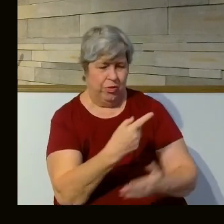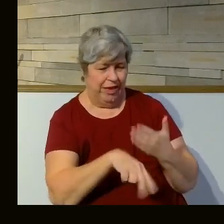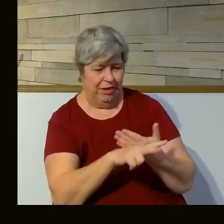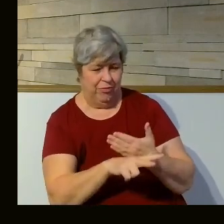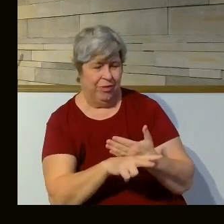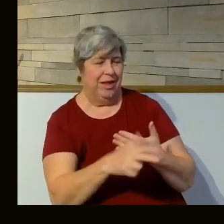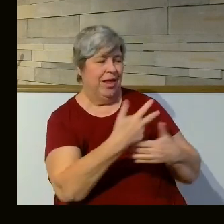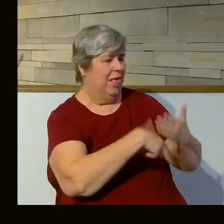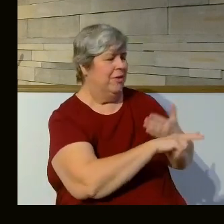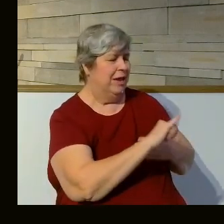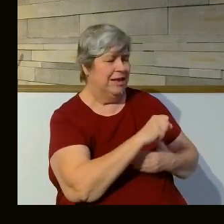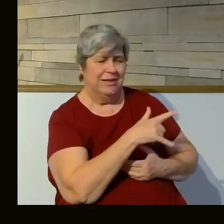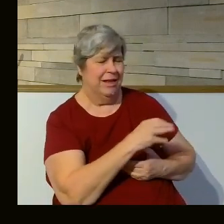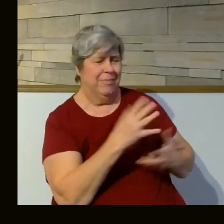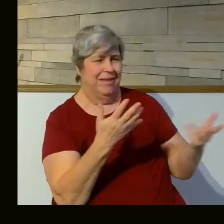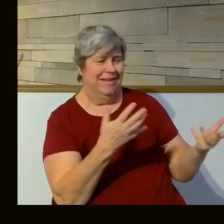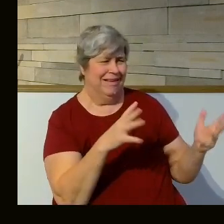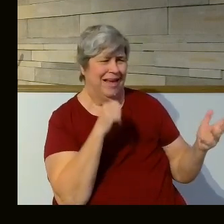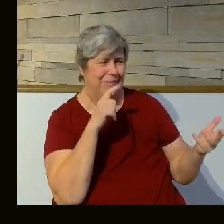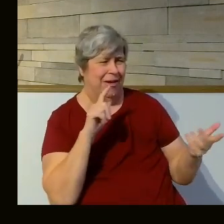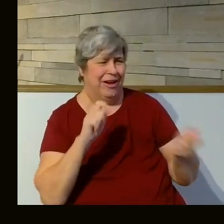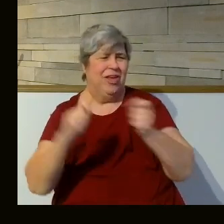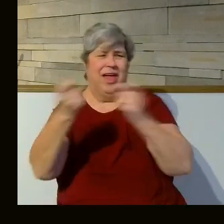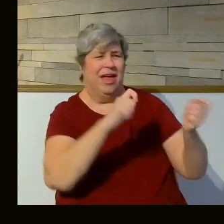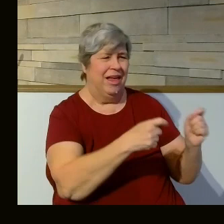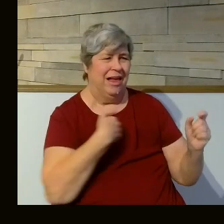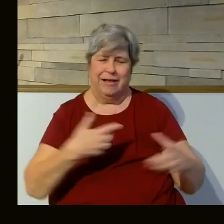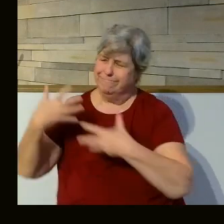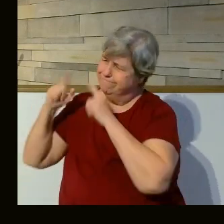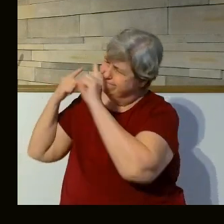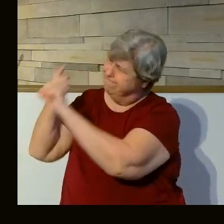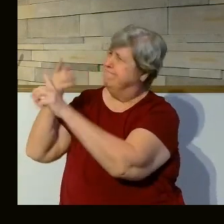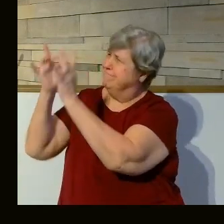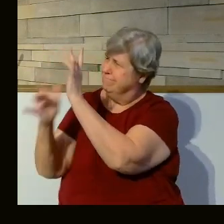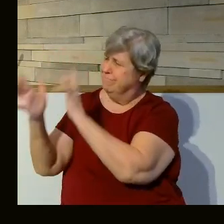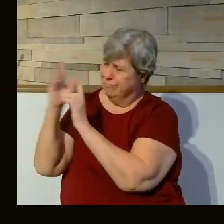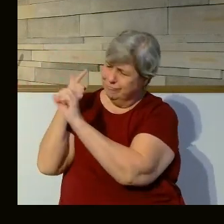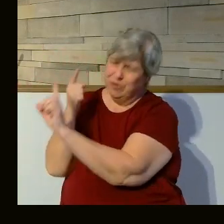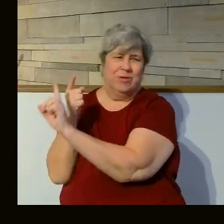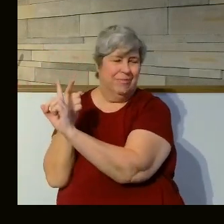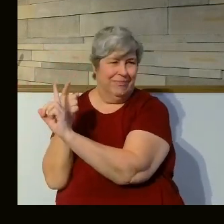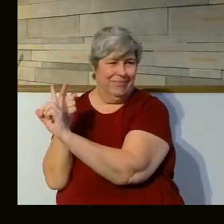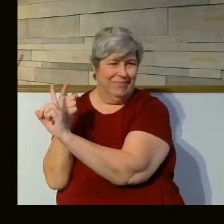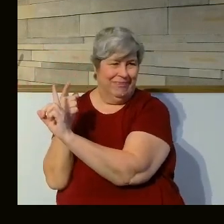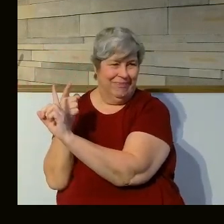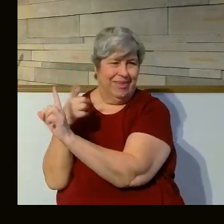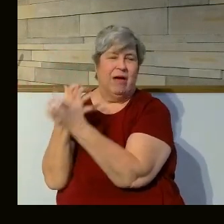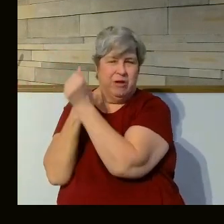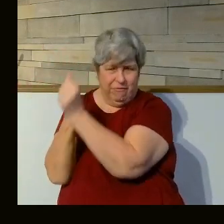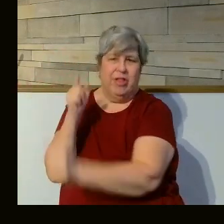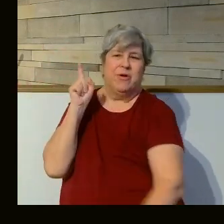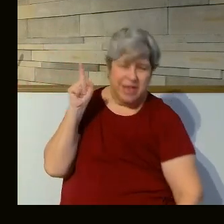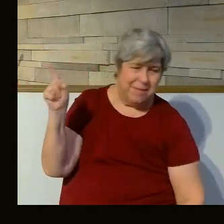week, something else the week after, whatever you want to fill in the blank. I'm going to stake my life to Jesus Christ, and I want to follow